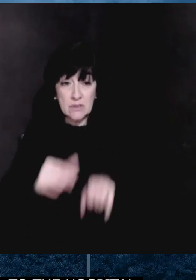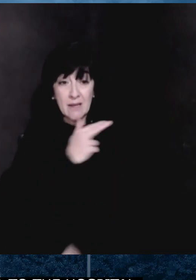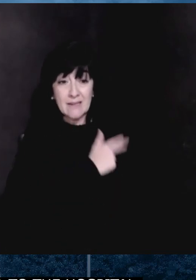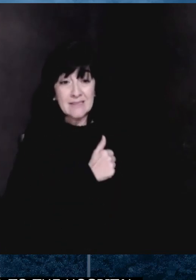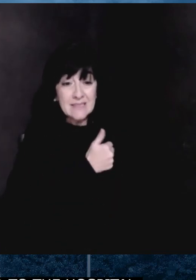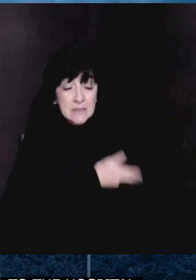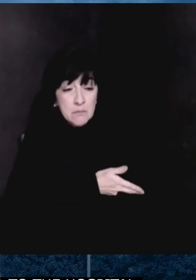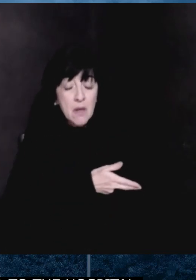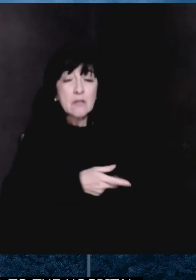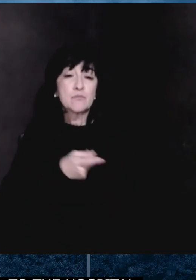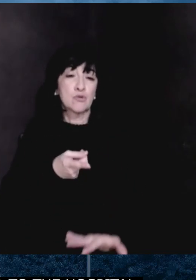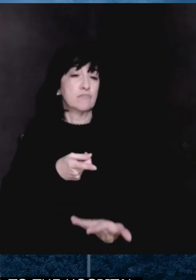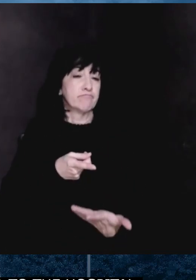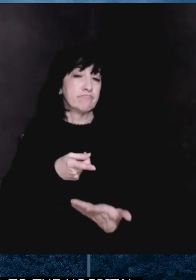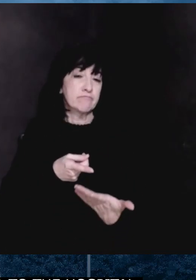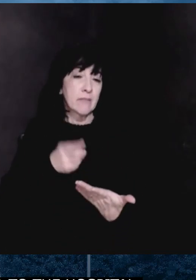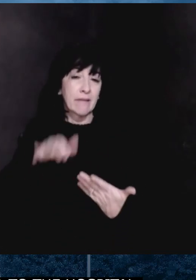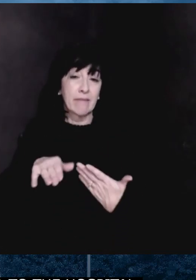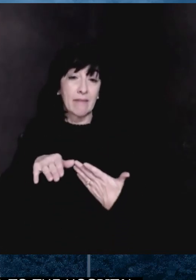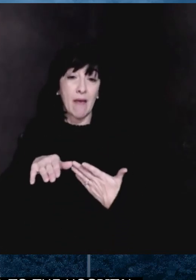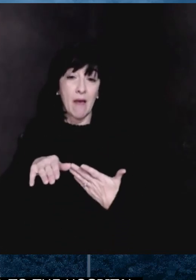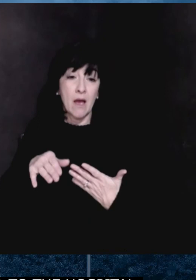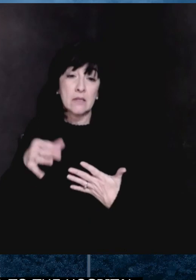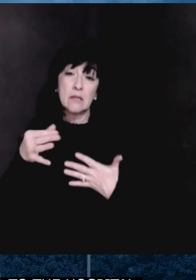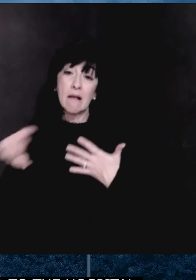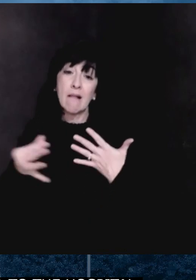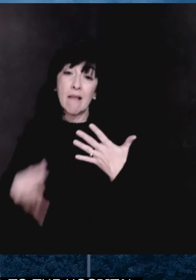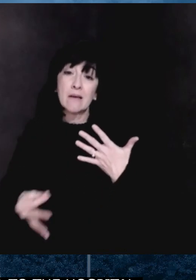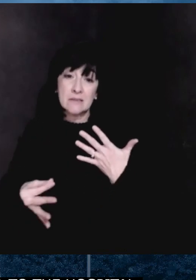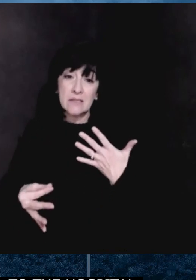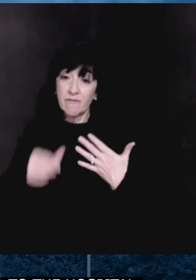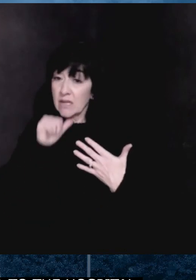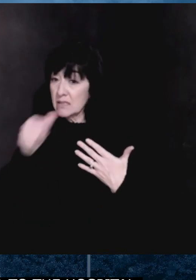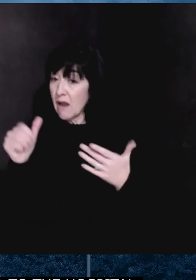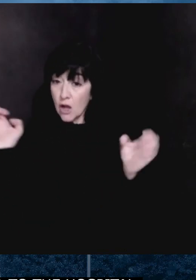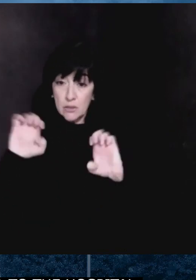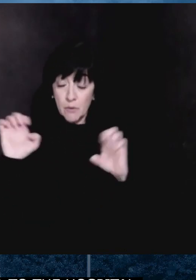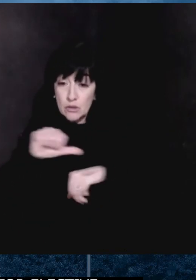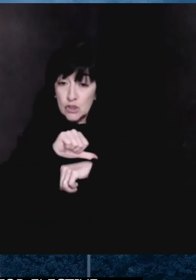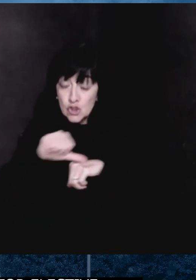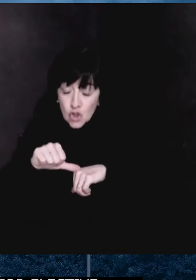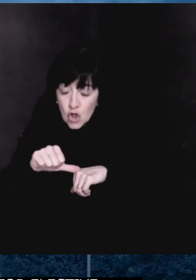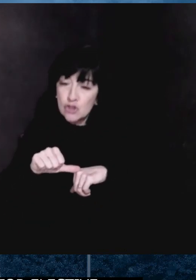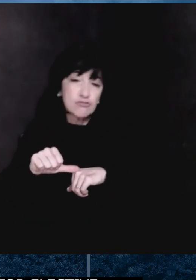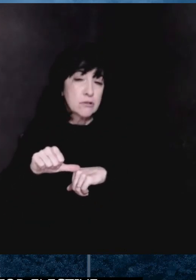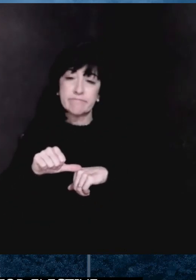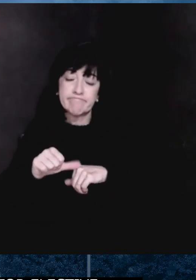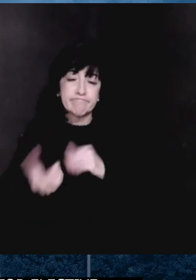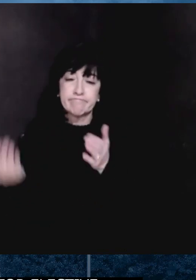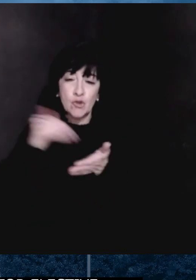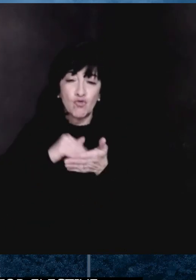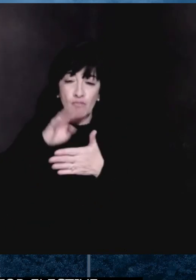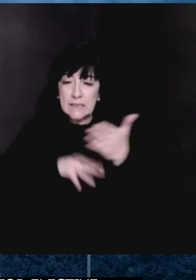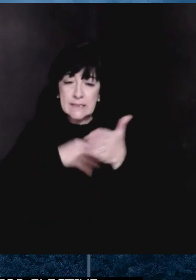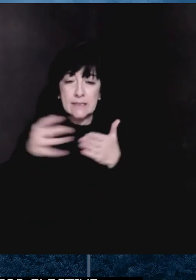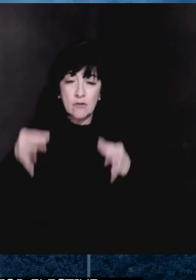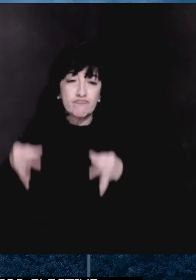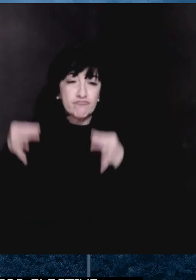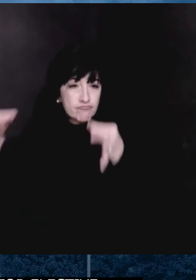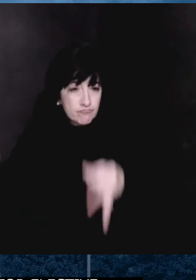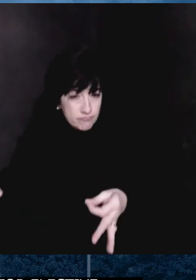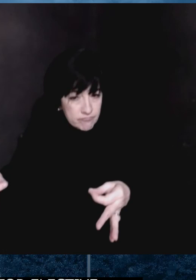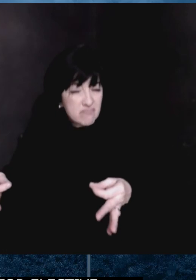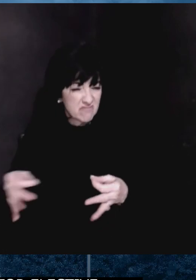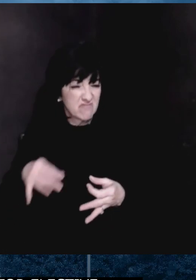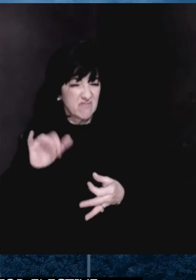elective surgeries and that type of thing. They've also been moving COVID-19 patients out, as they've told us, more quickly than they did